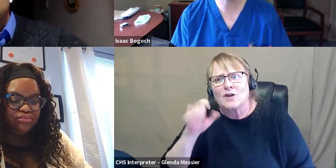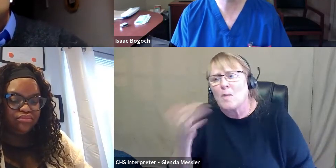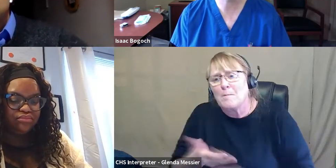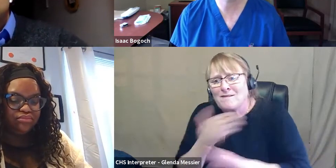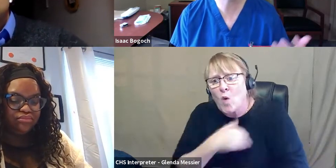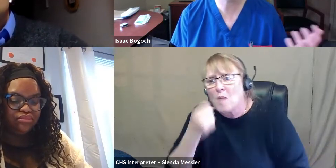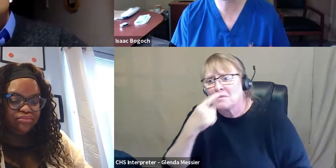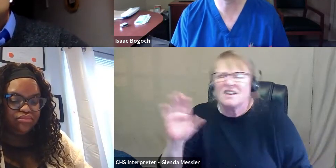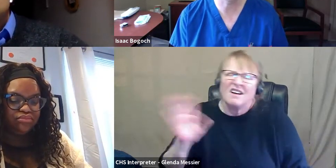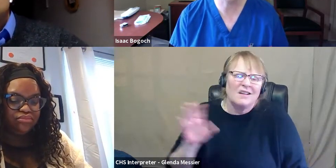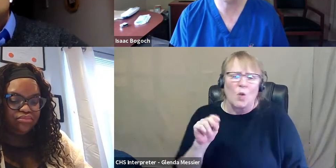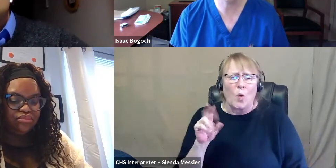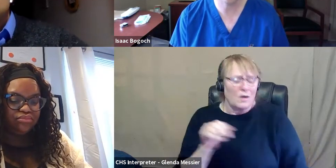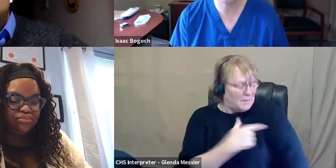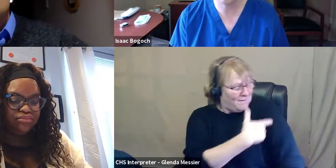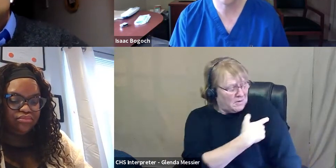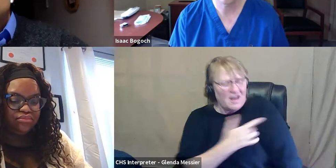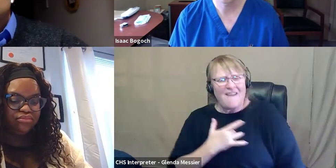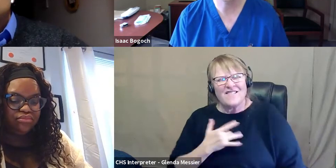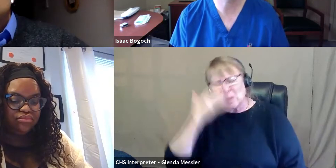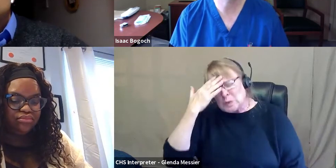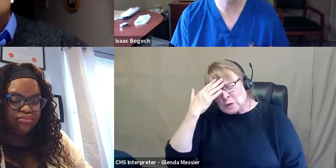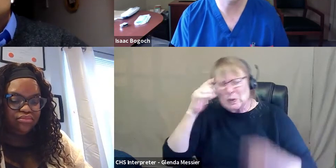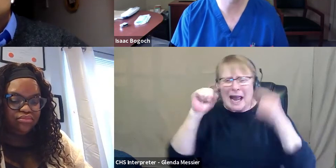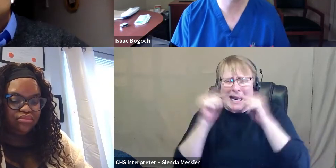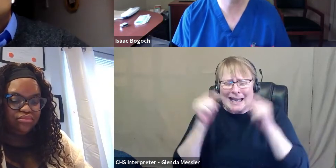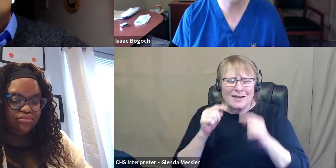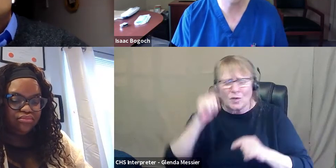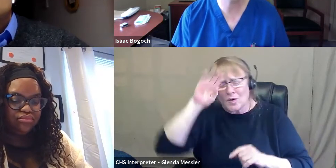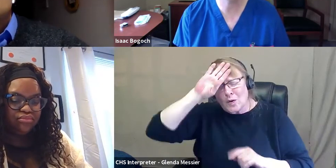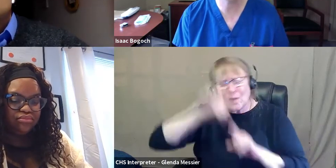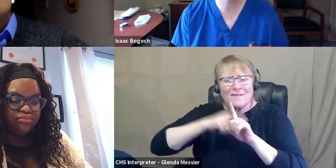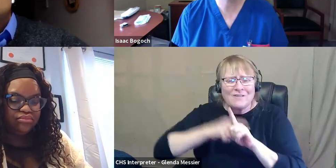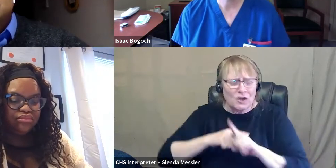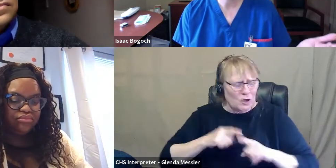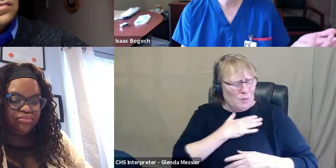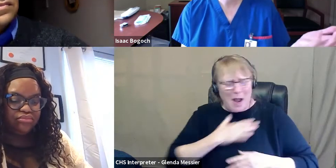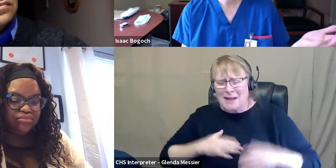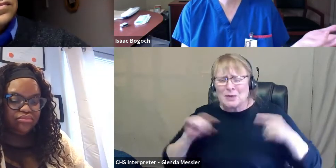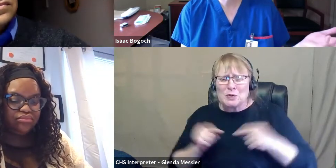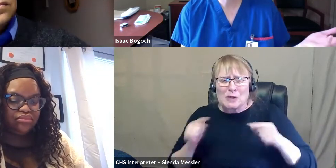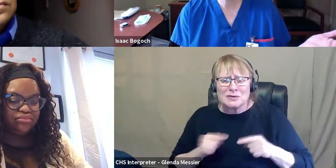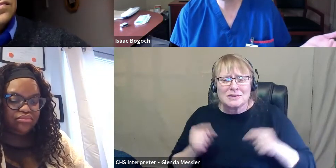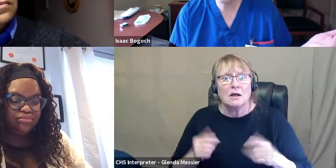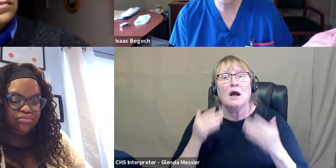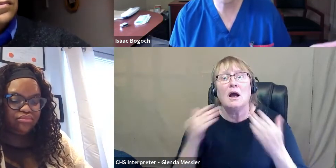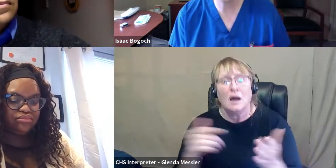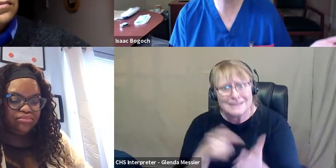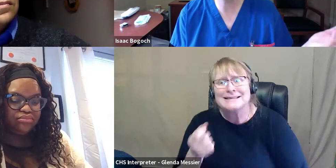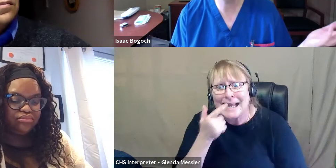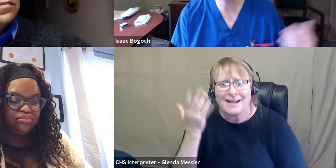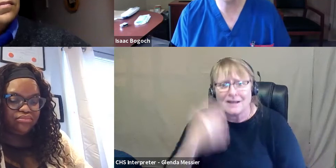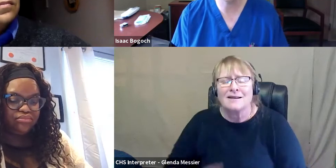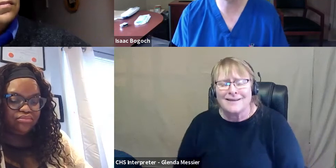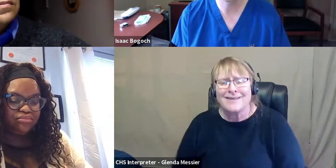after a vaccine, listen, if you have symptoms after a vaccine, like a fever, muscle aches and pains or anything like that, take it.